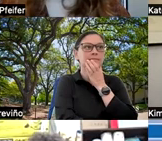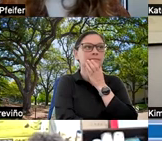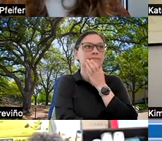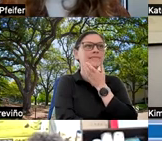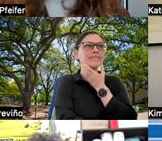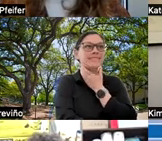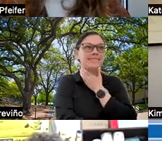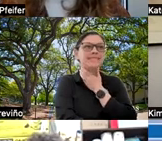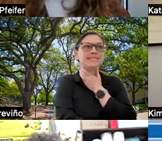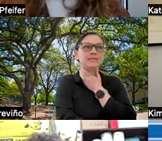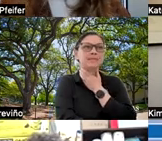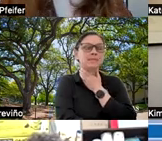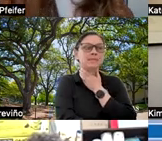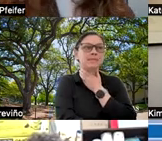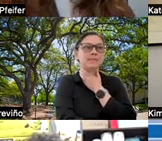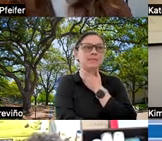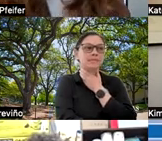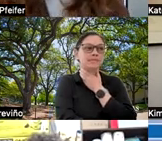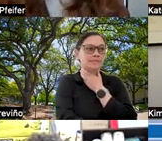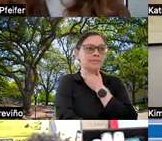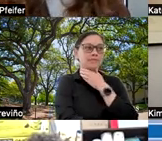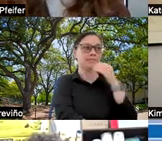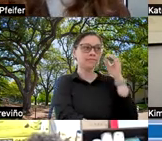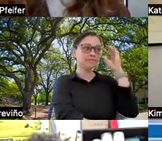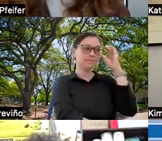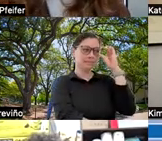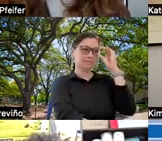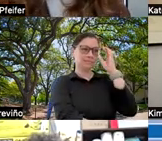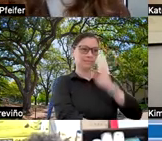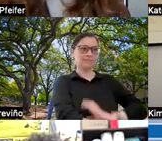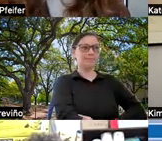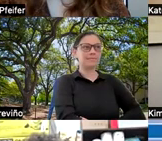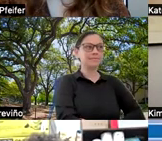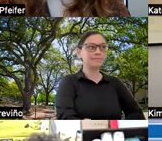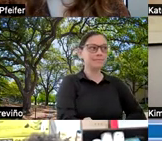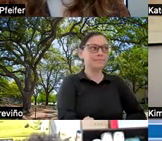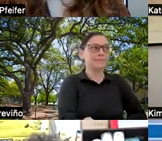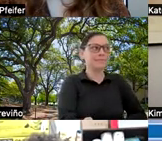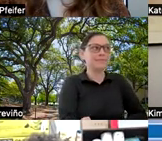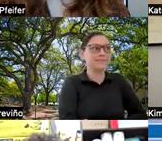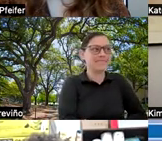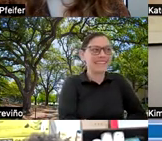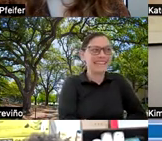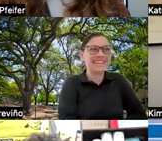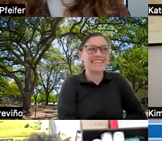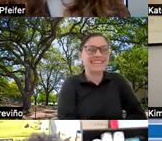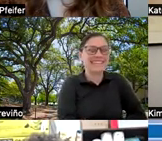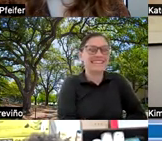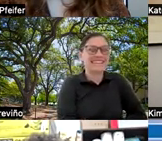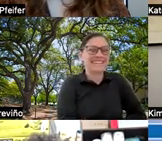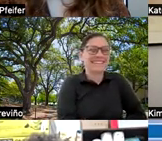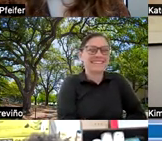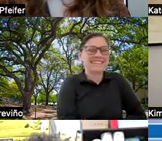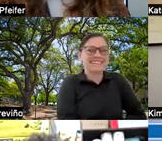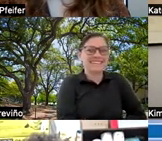paintbrush because my first job was at a children's art party business. And so